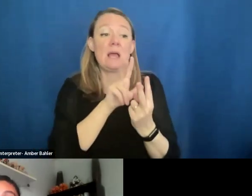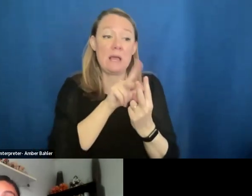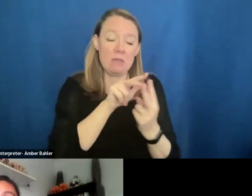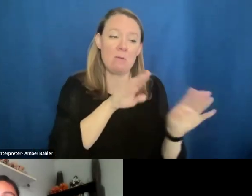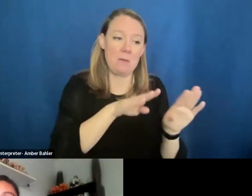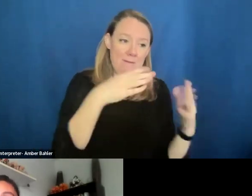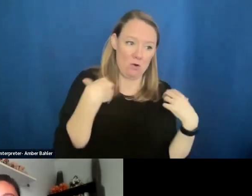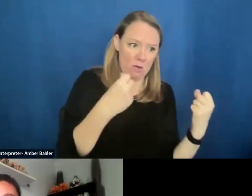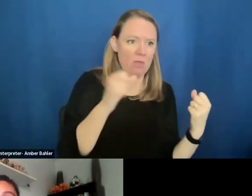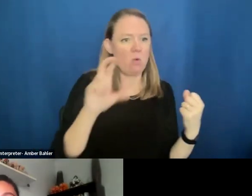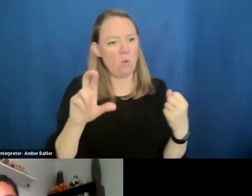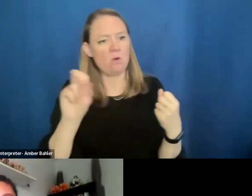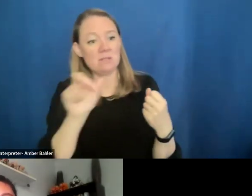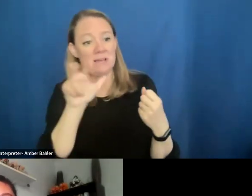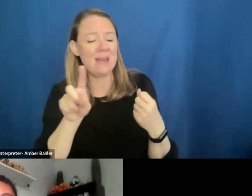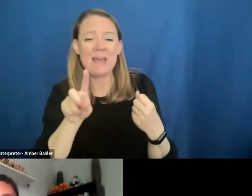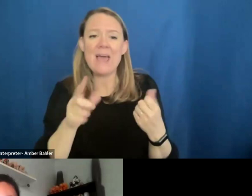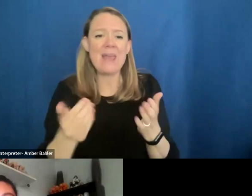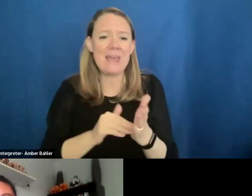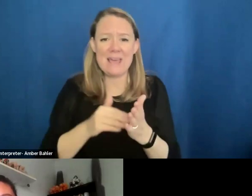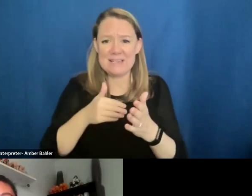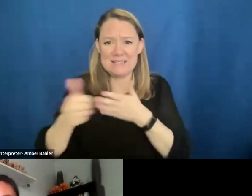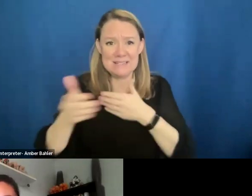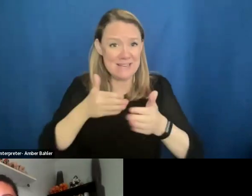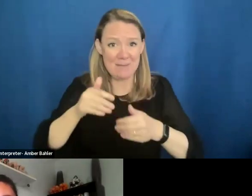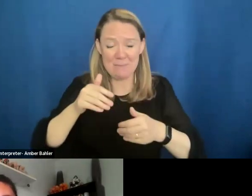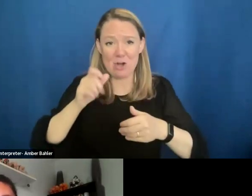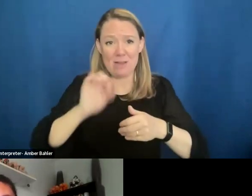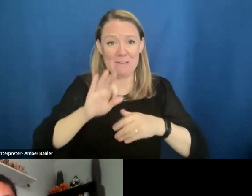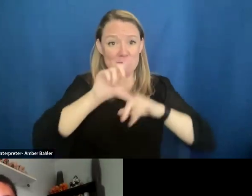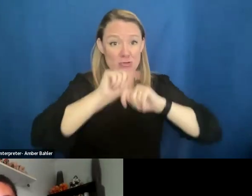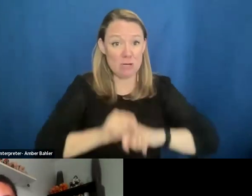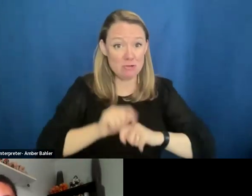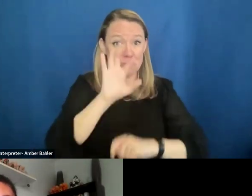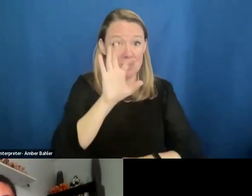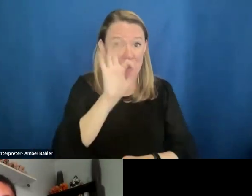911 call or like the new 988 or regional crisis line.